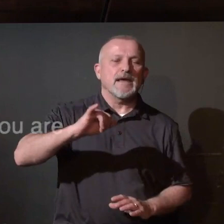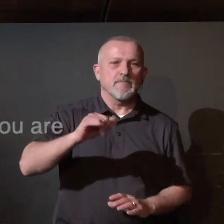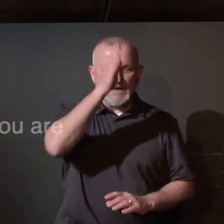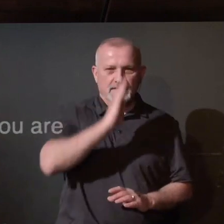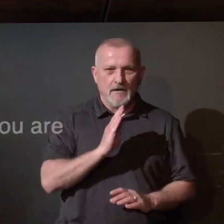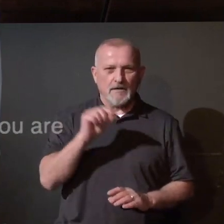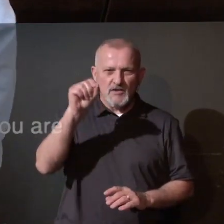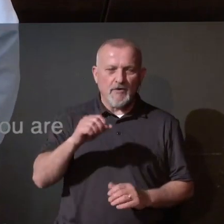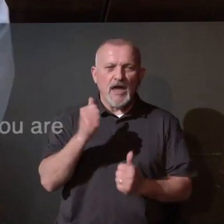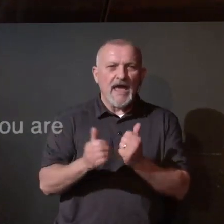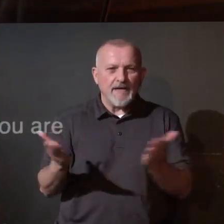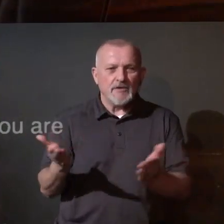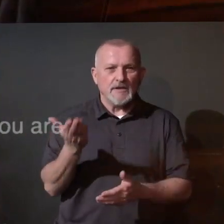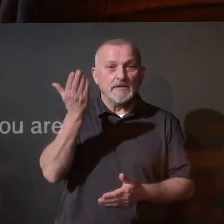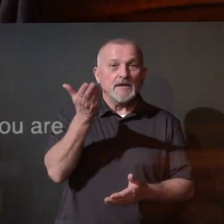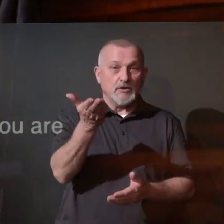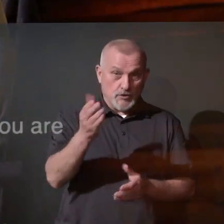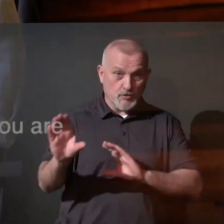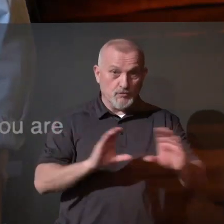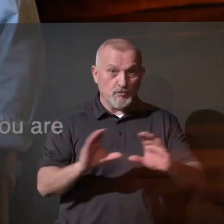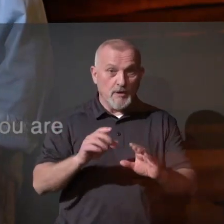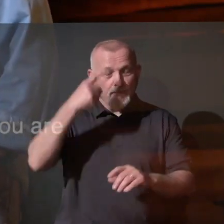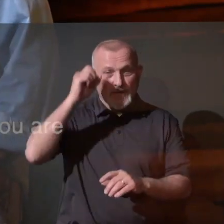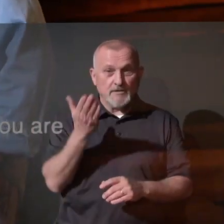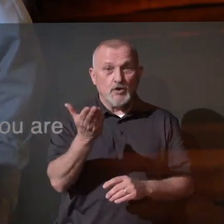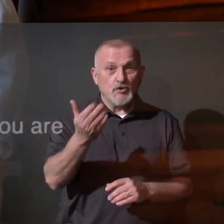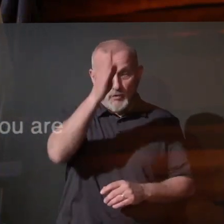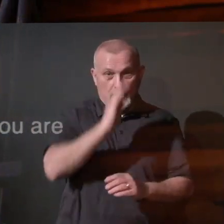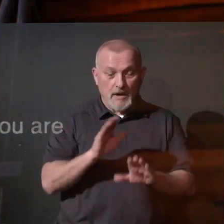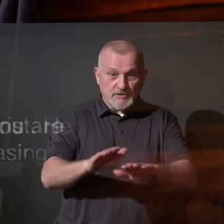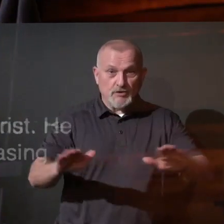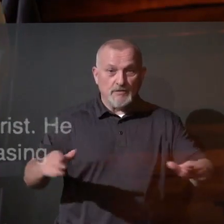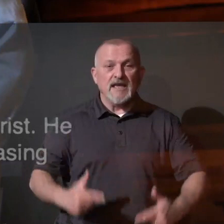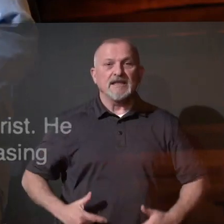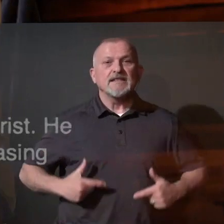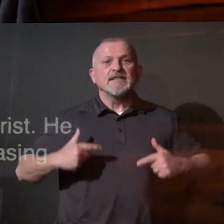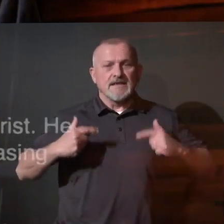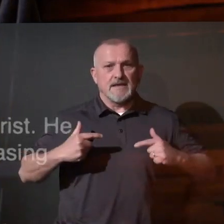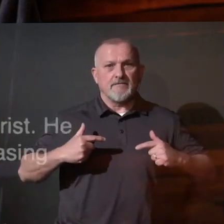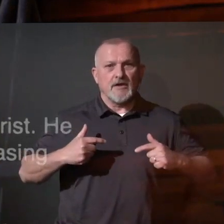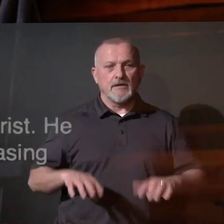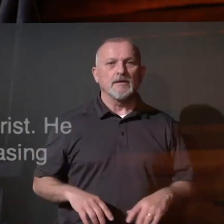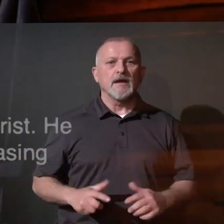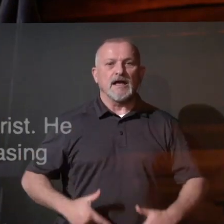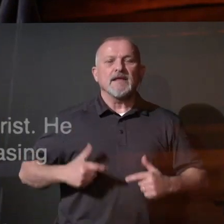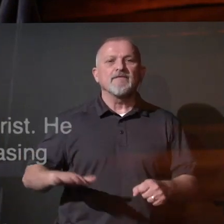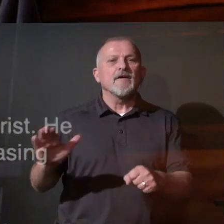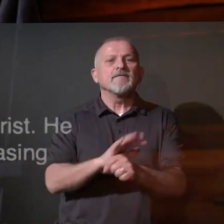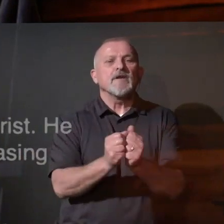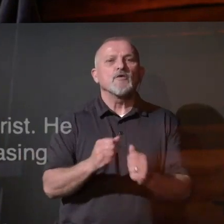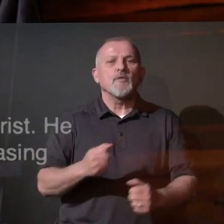in everything you do, because you are His children, live a life filled with love. Here's another